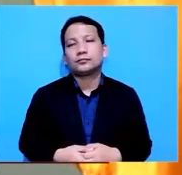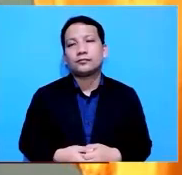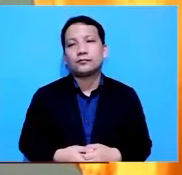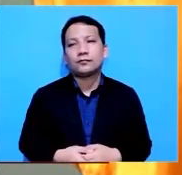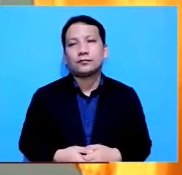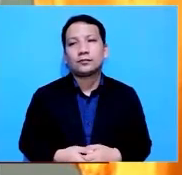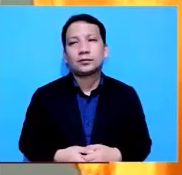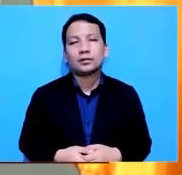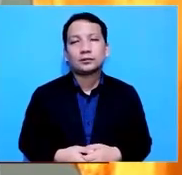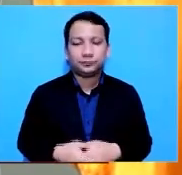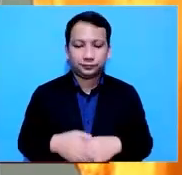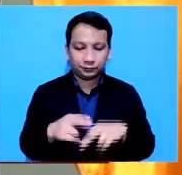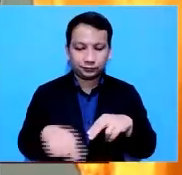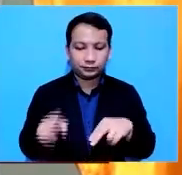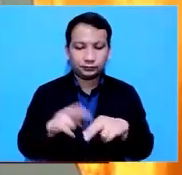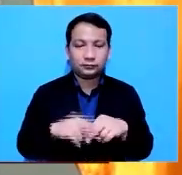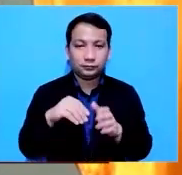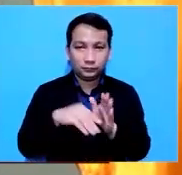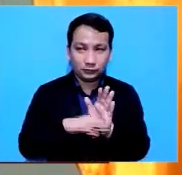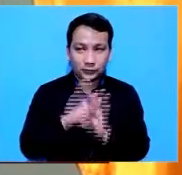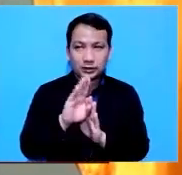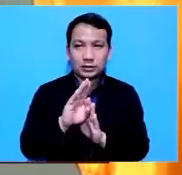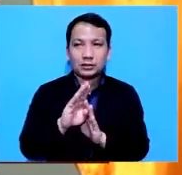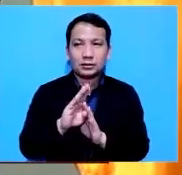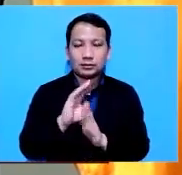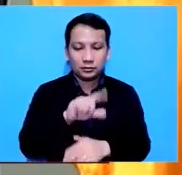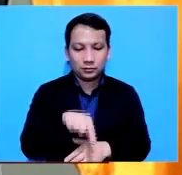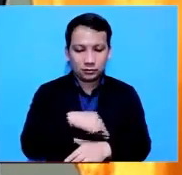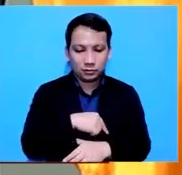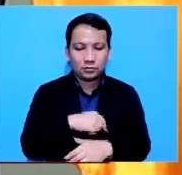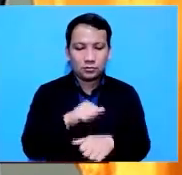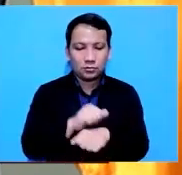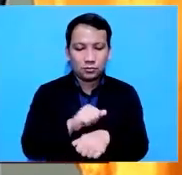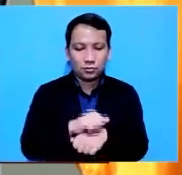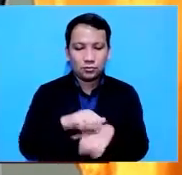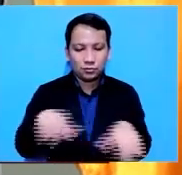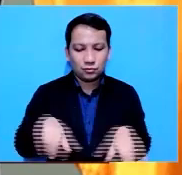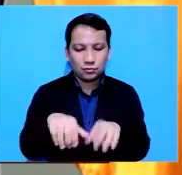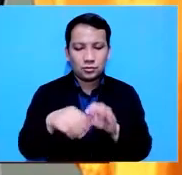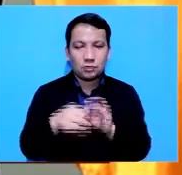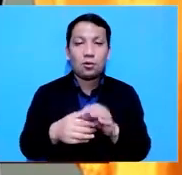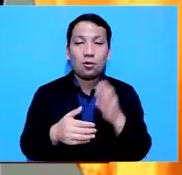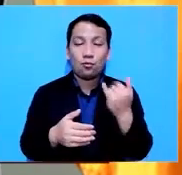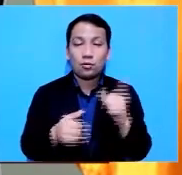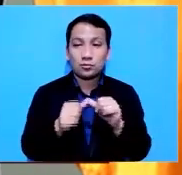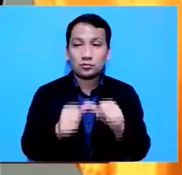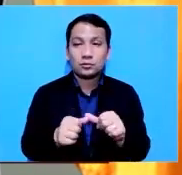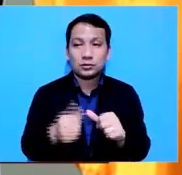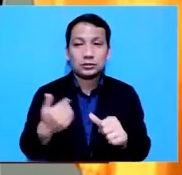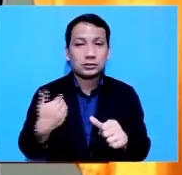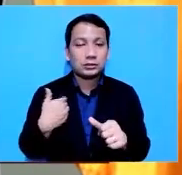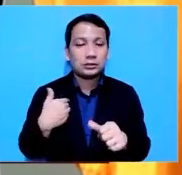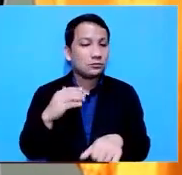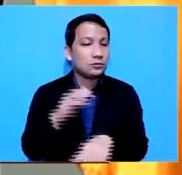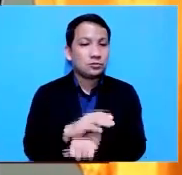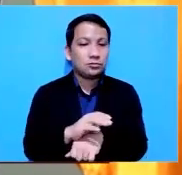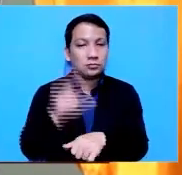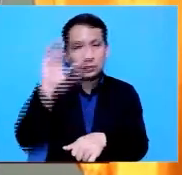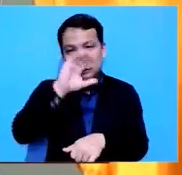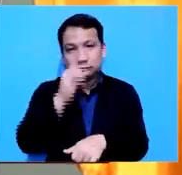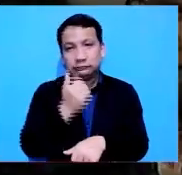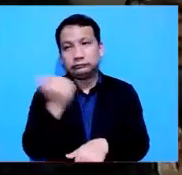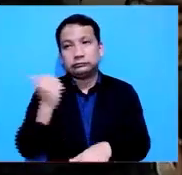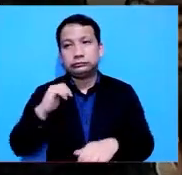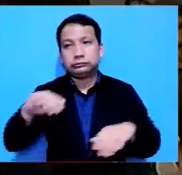improve the quality of the jobs that are available so that our workers would not have to be forced to seek jobs outside the